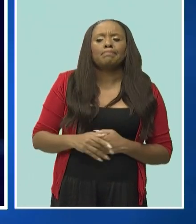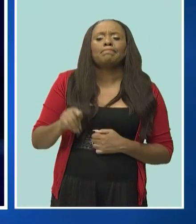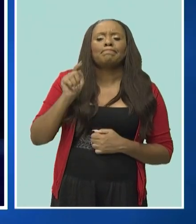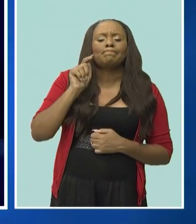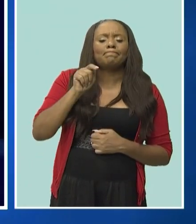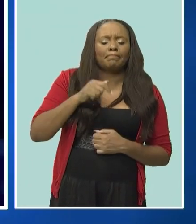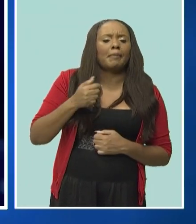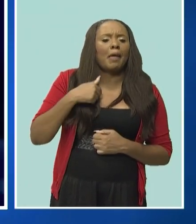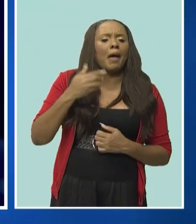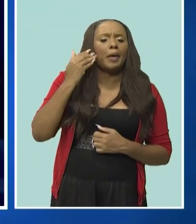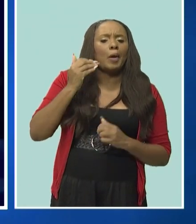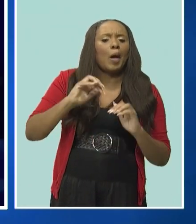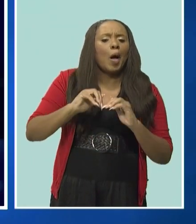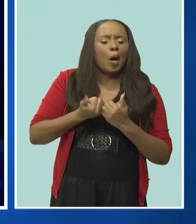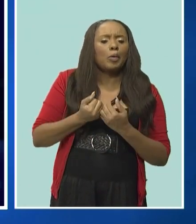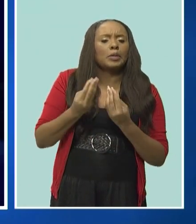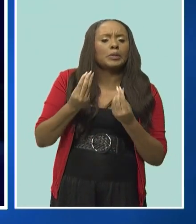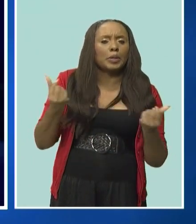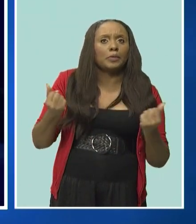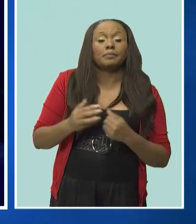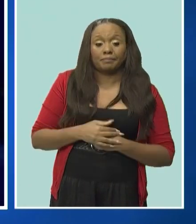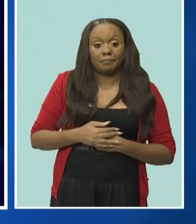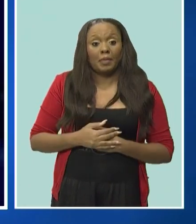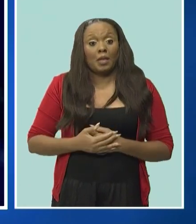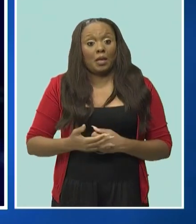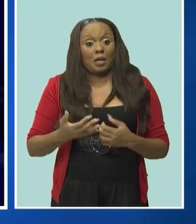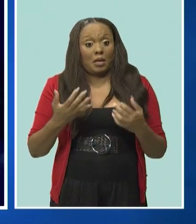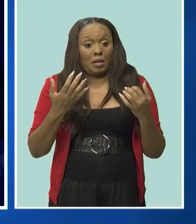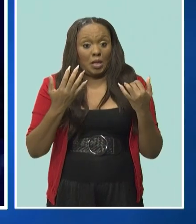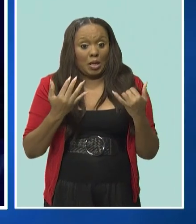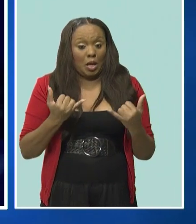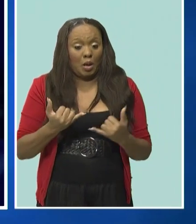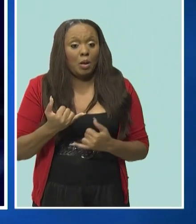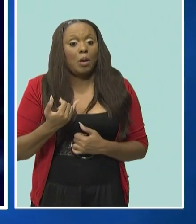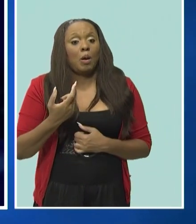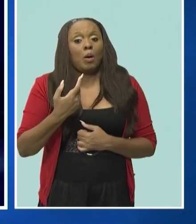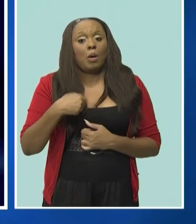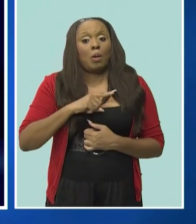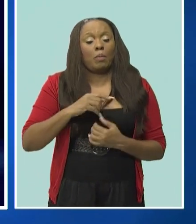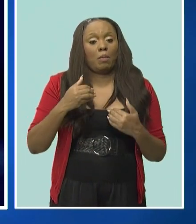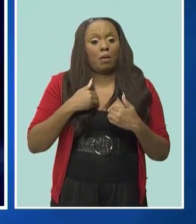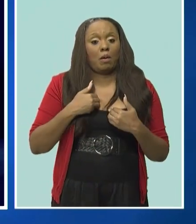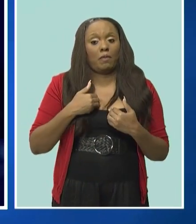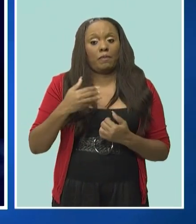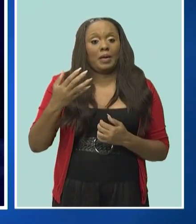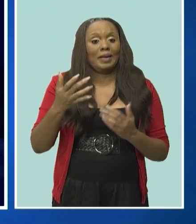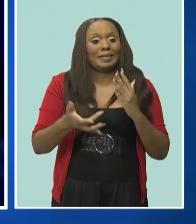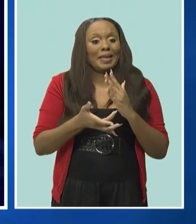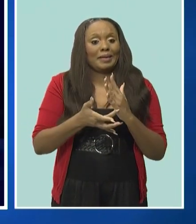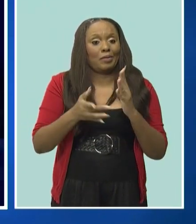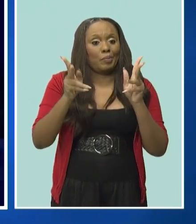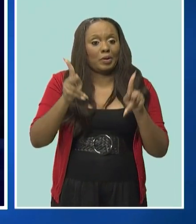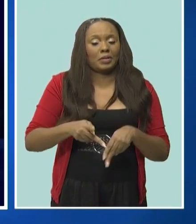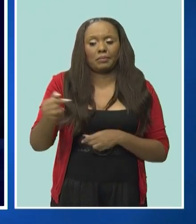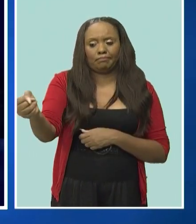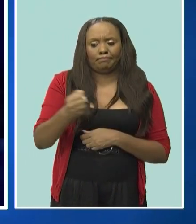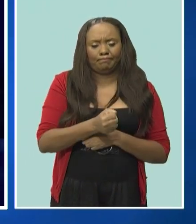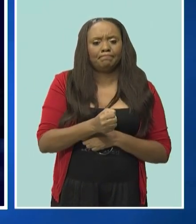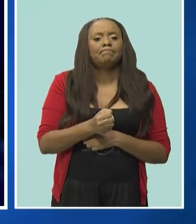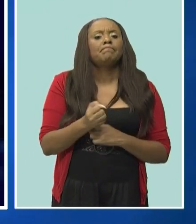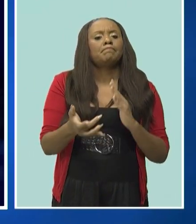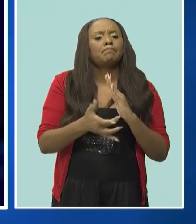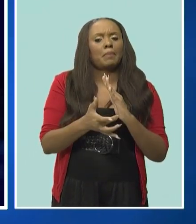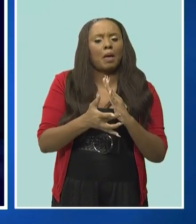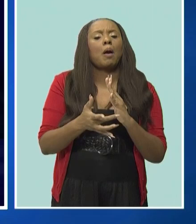addressed aggressively. We have not only brought in a technical person, a cybersecurity consultant,